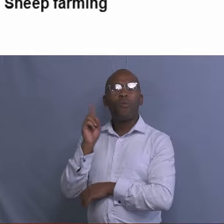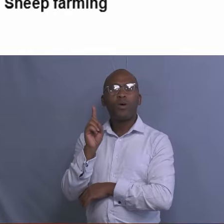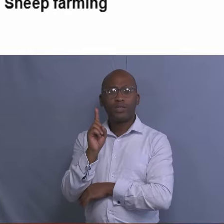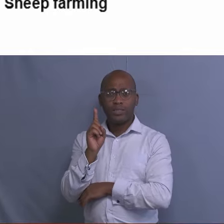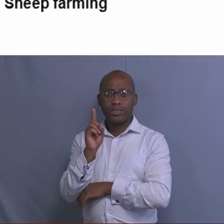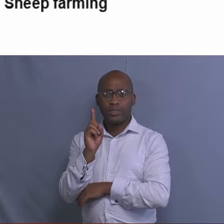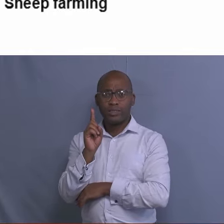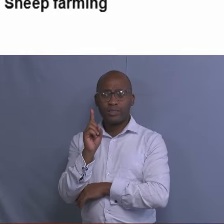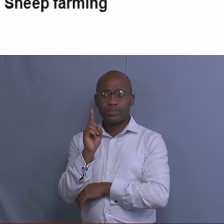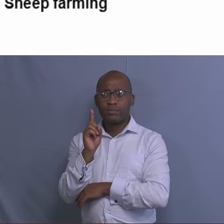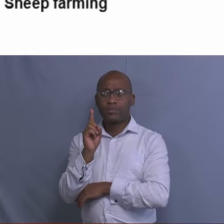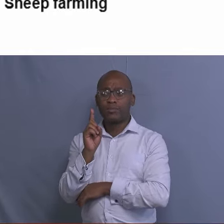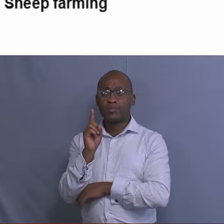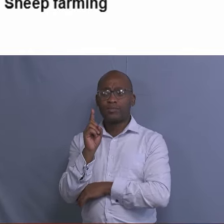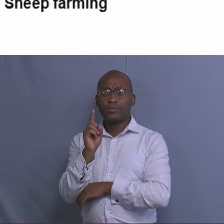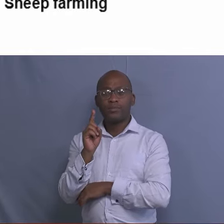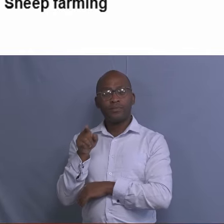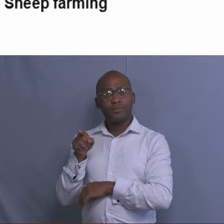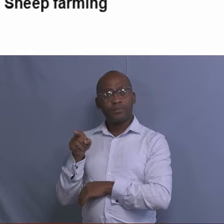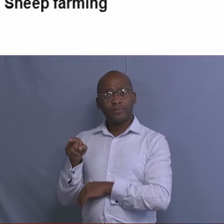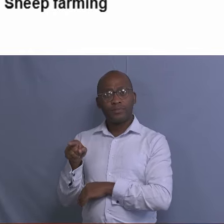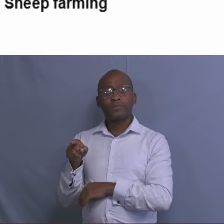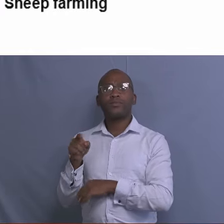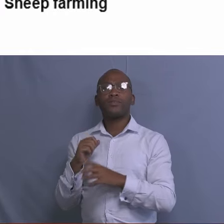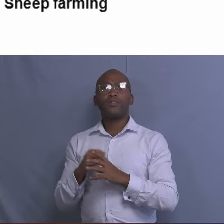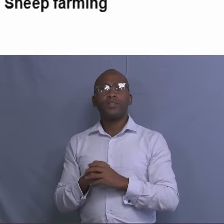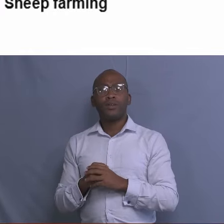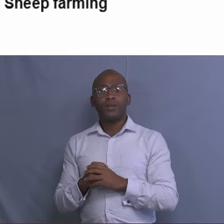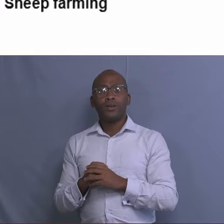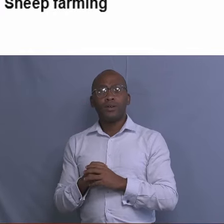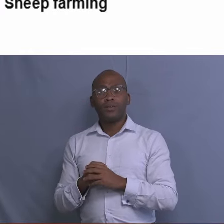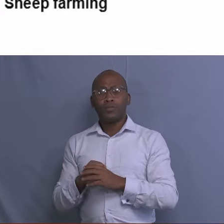are having field crop production.